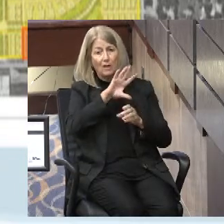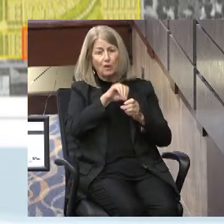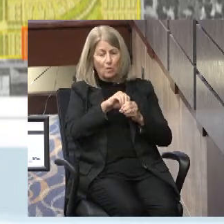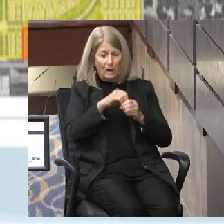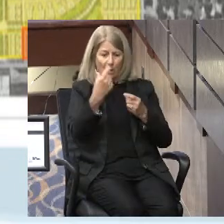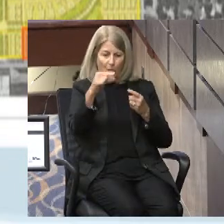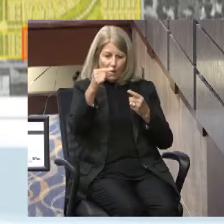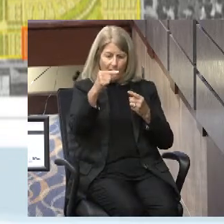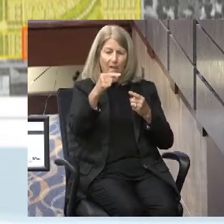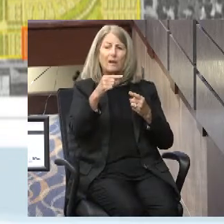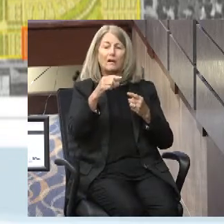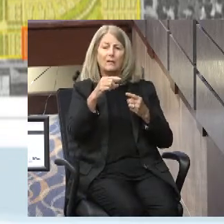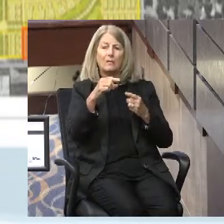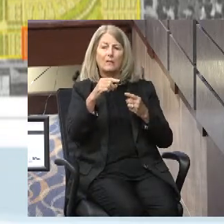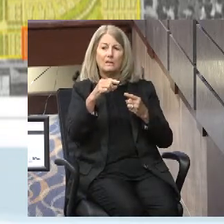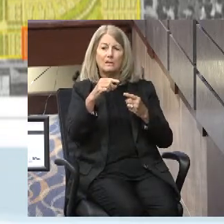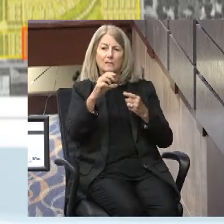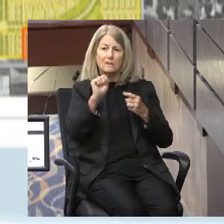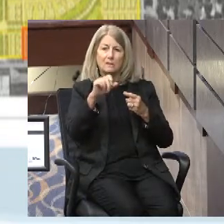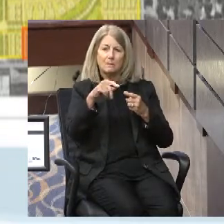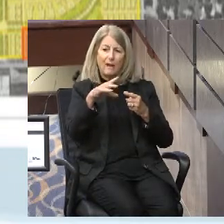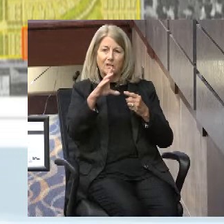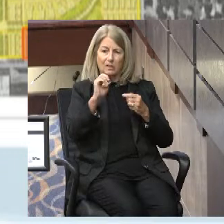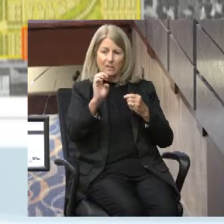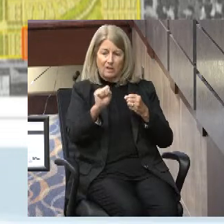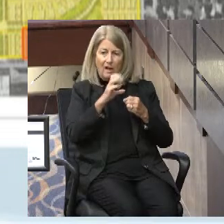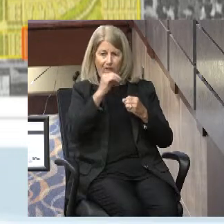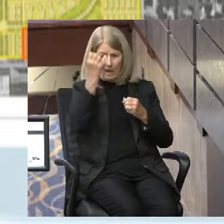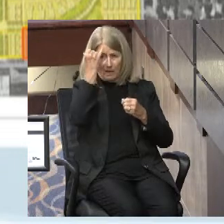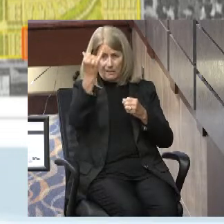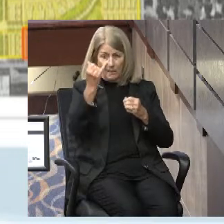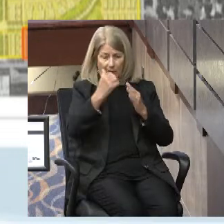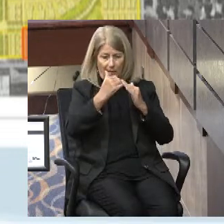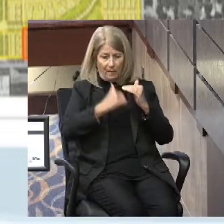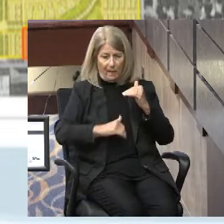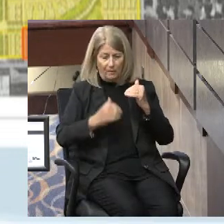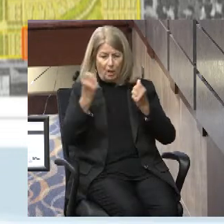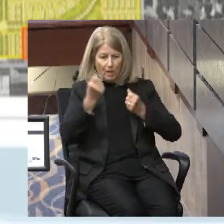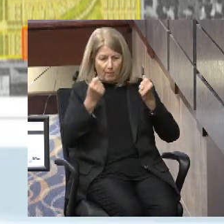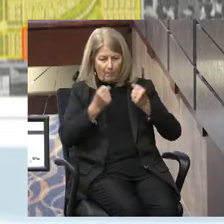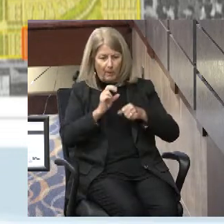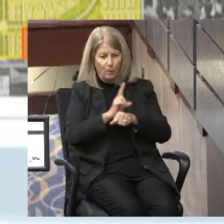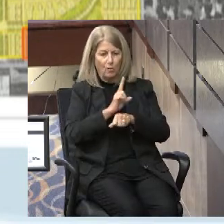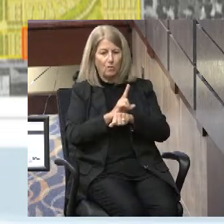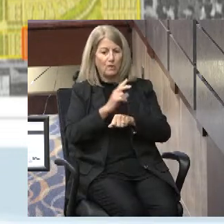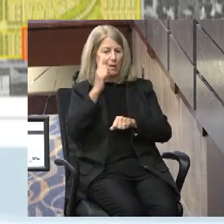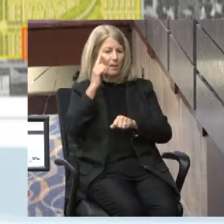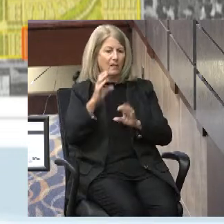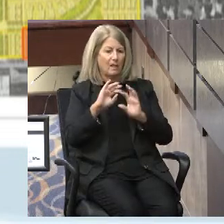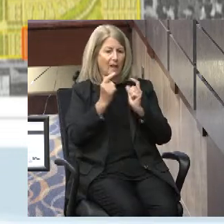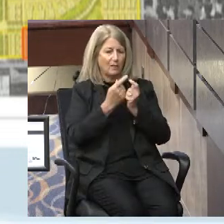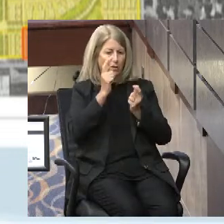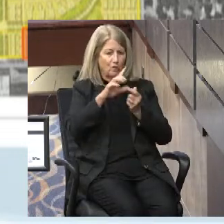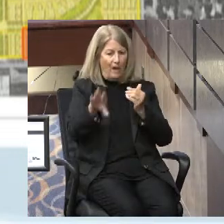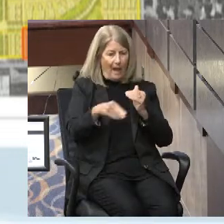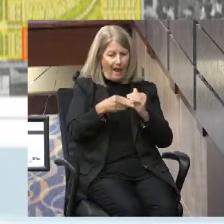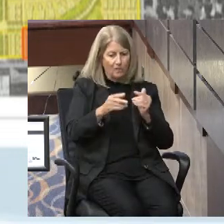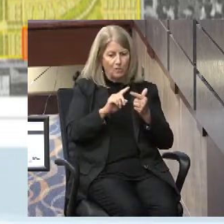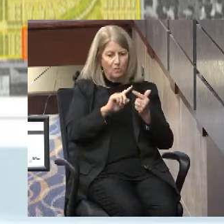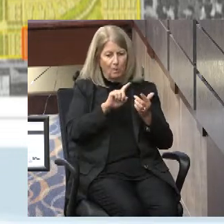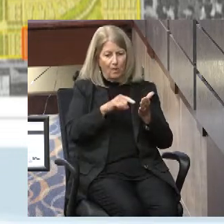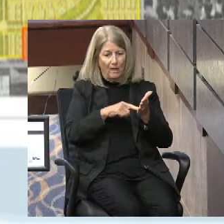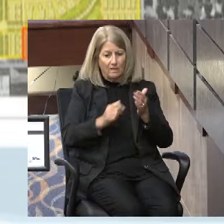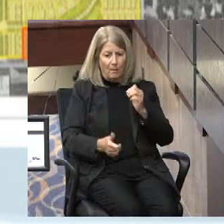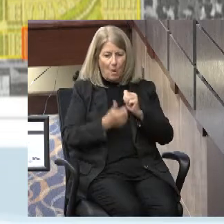spaces it describes and the idea of lessening on automobile use, but I think the council should definitely add to this. The